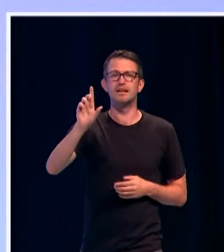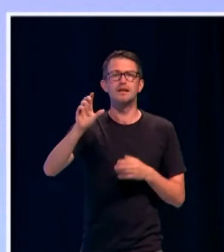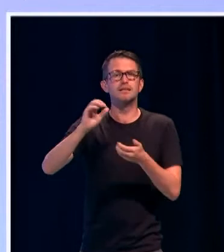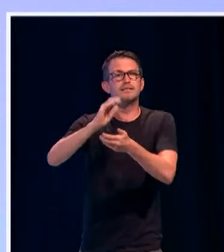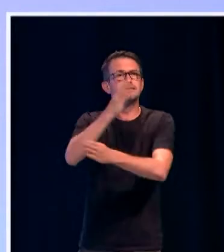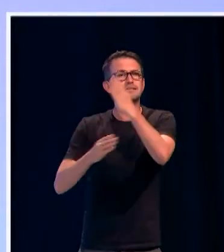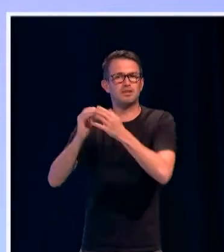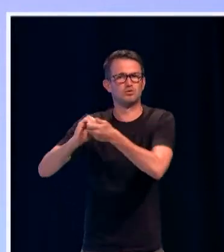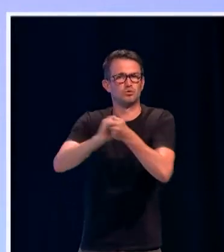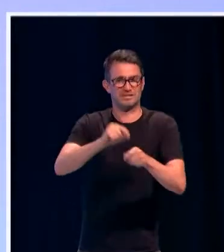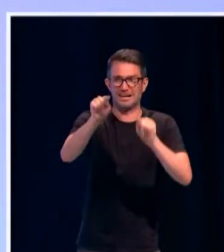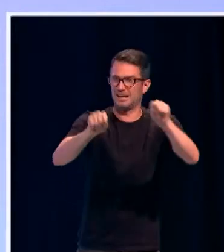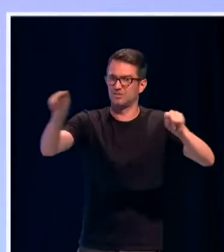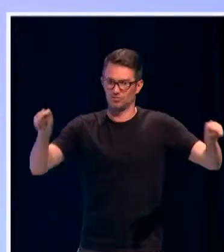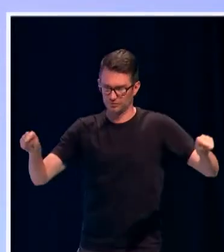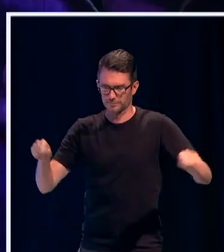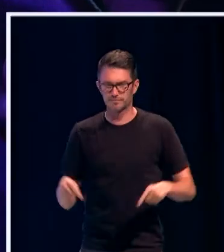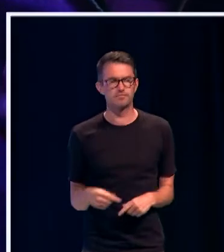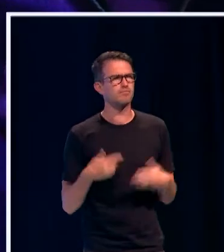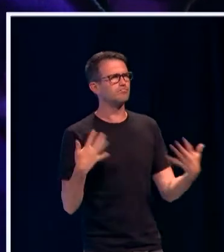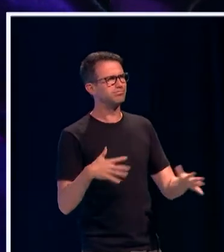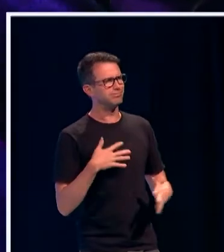government. As you mentioned, Nadia,